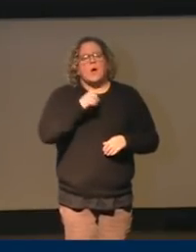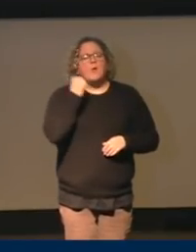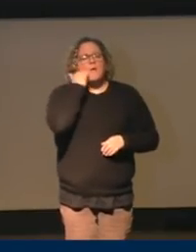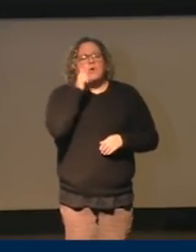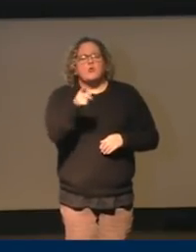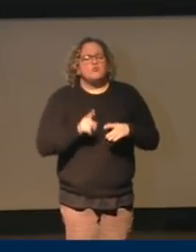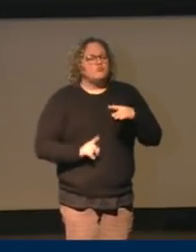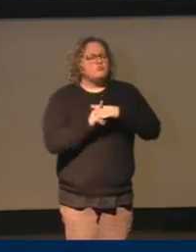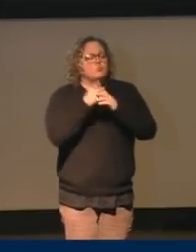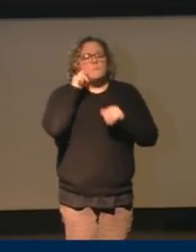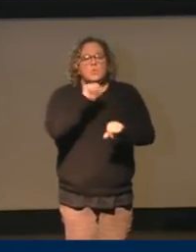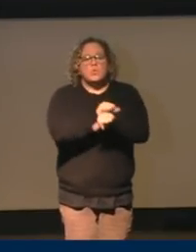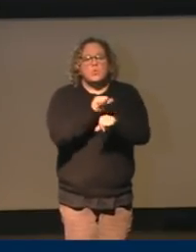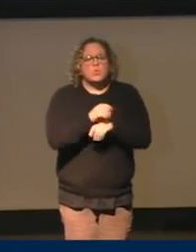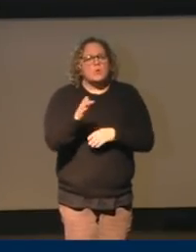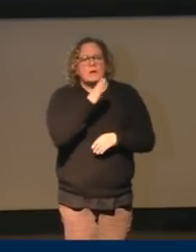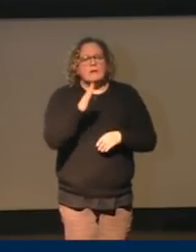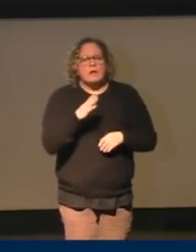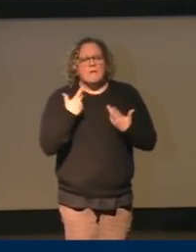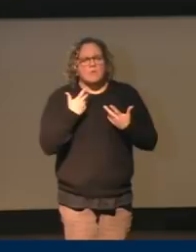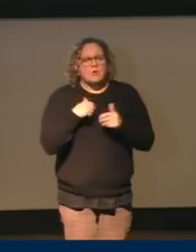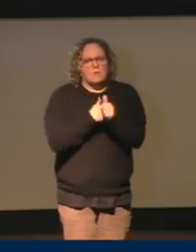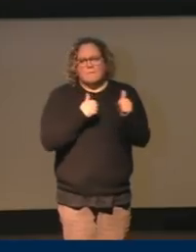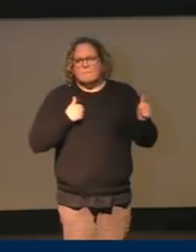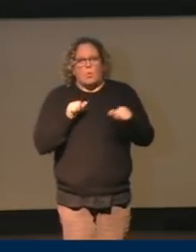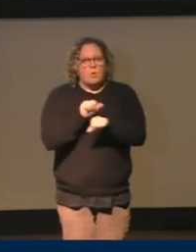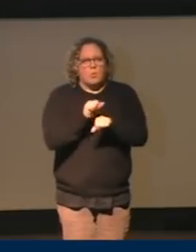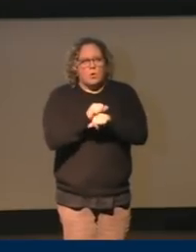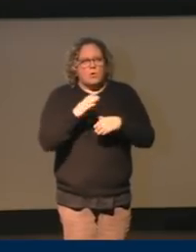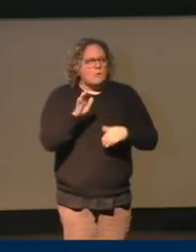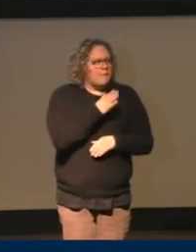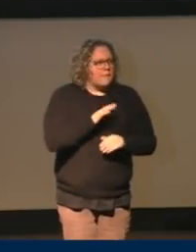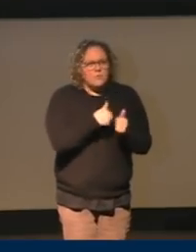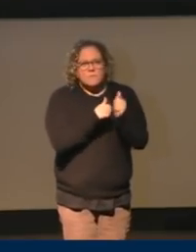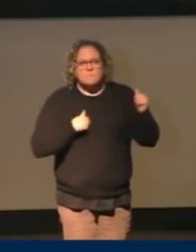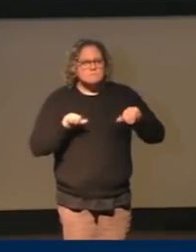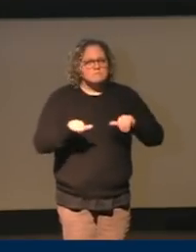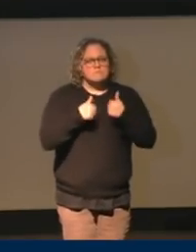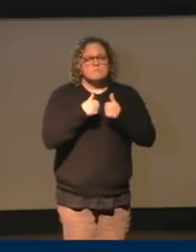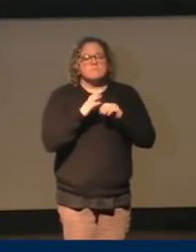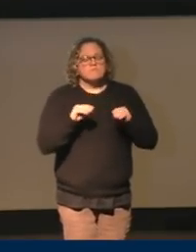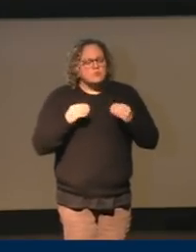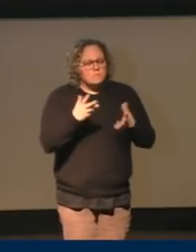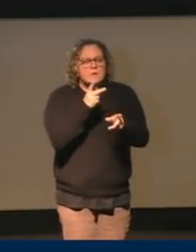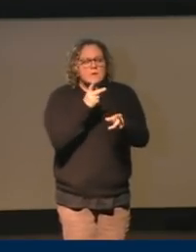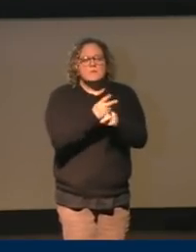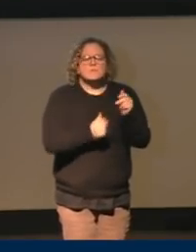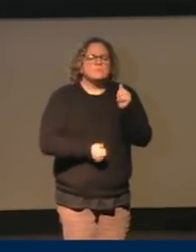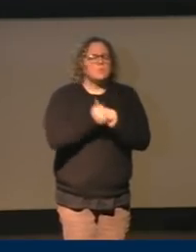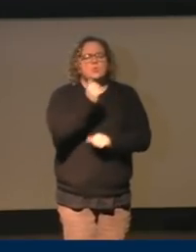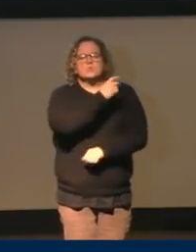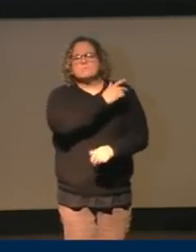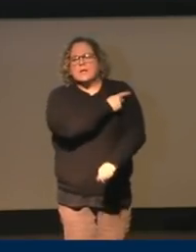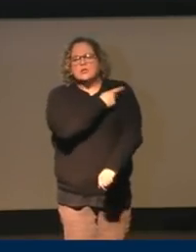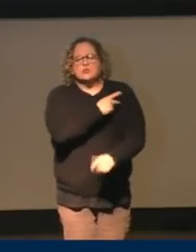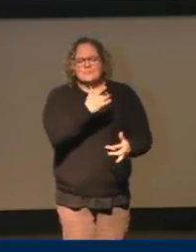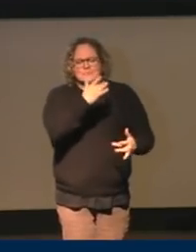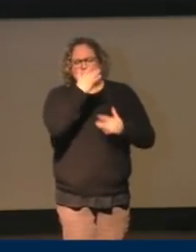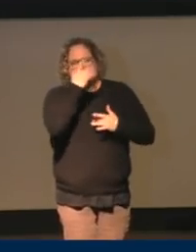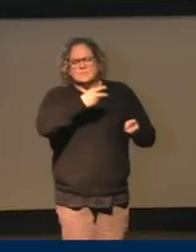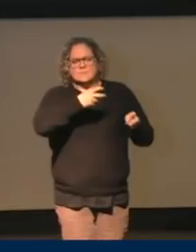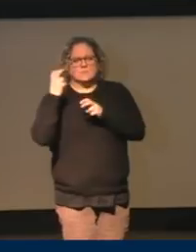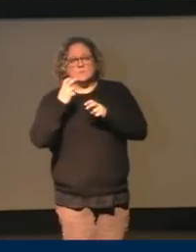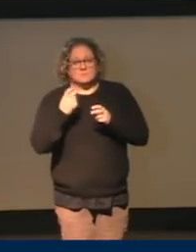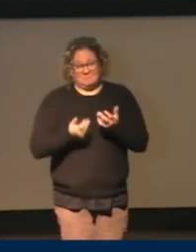every day, never backing out of what lies ahead of you, and provide care to the sickest patients. Many of you might say the